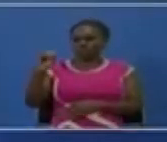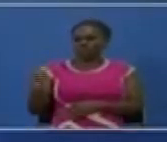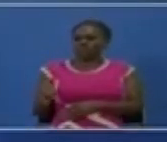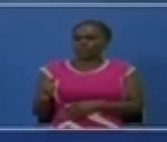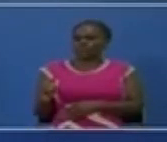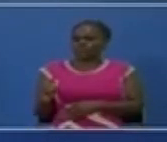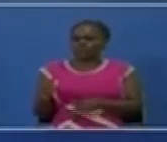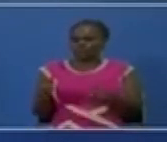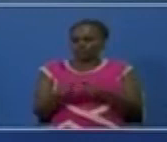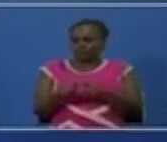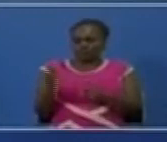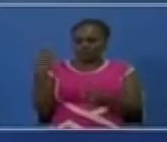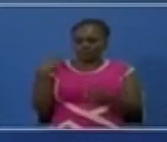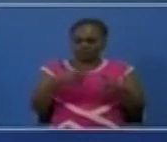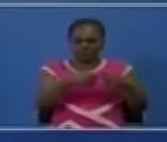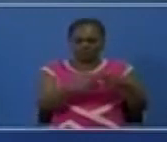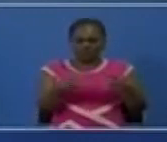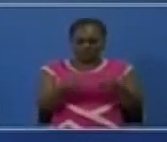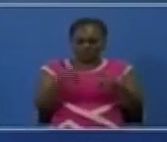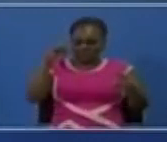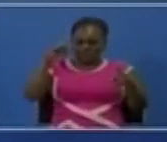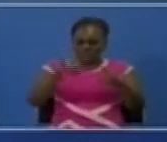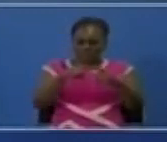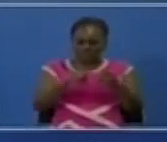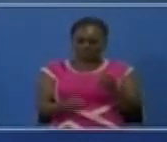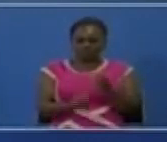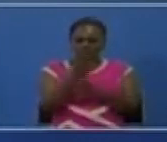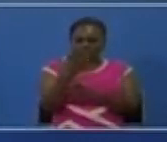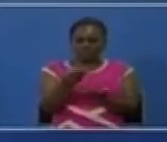above the pre-industrial levels. It also aims to create more